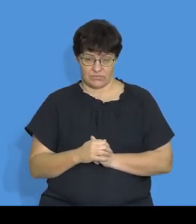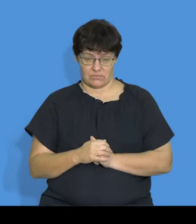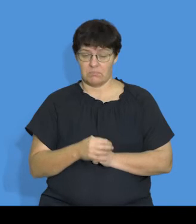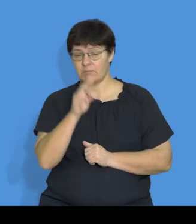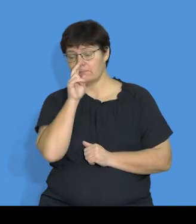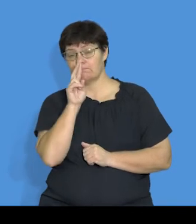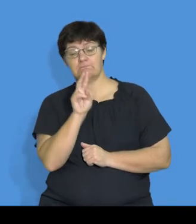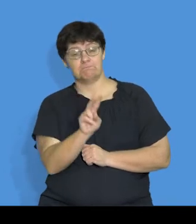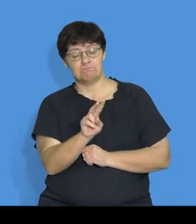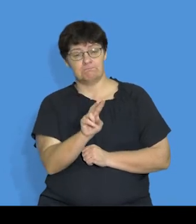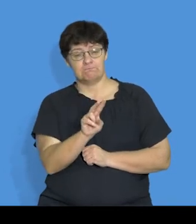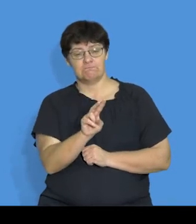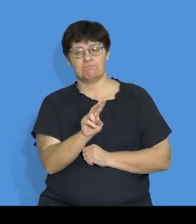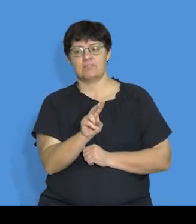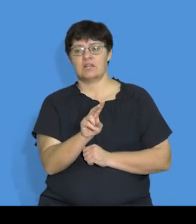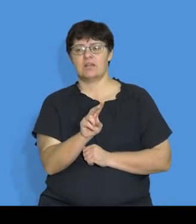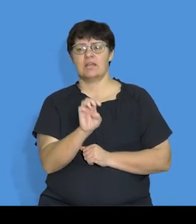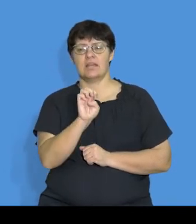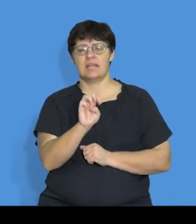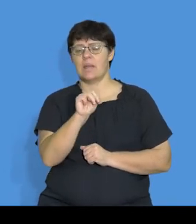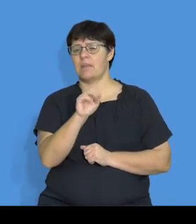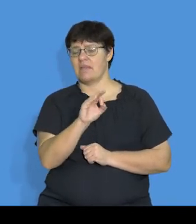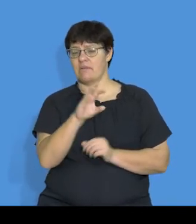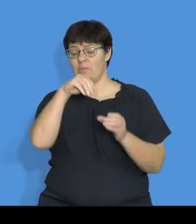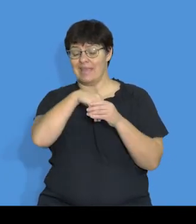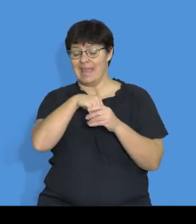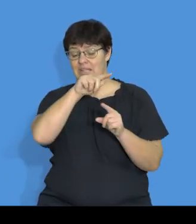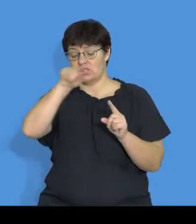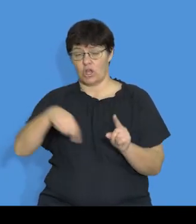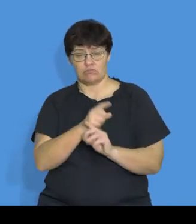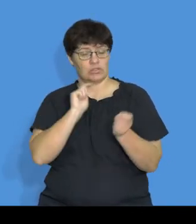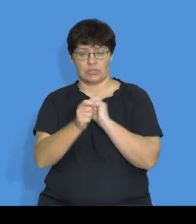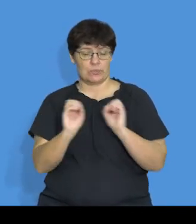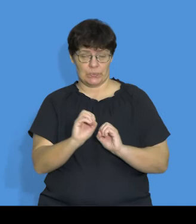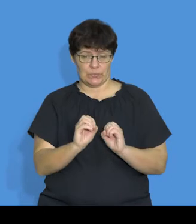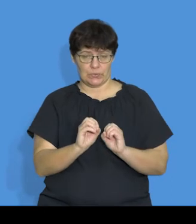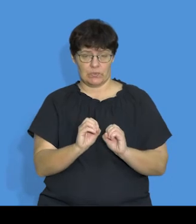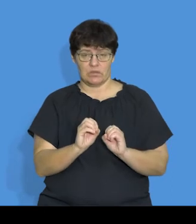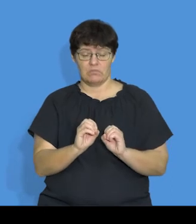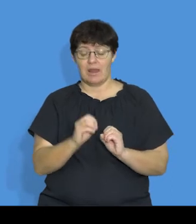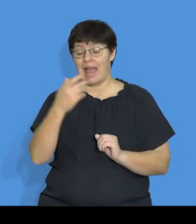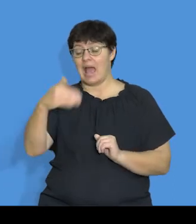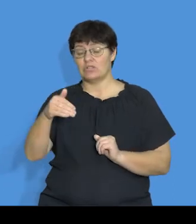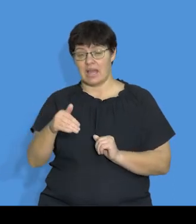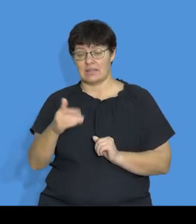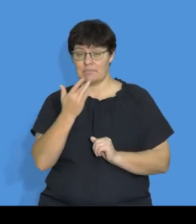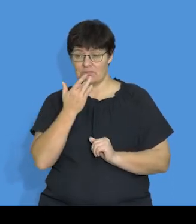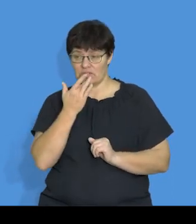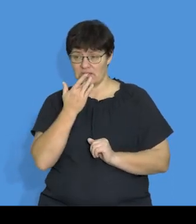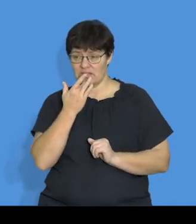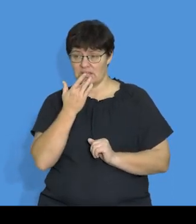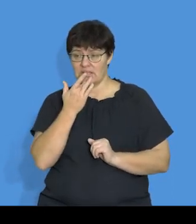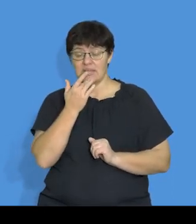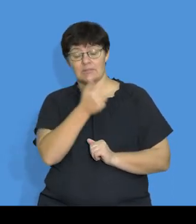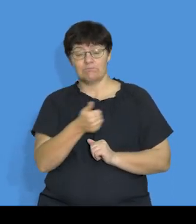look at it in terms of the EMF in the circuit, which does not change, we are saying that the current outside the battery, which is the main or the total